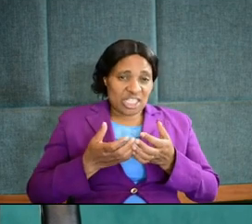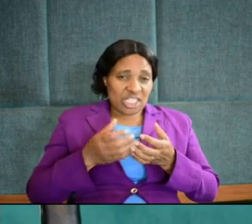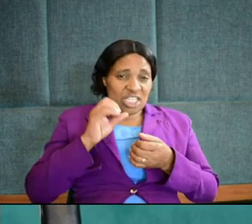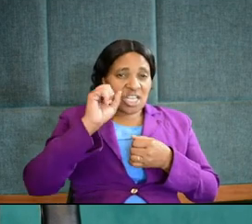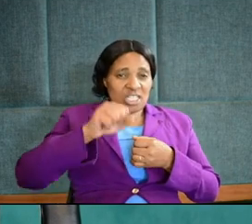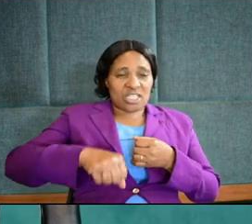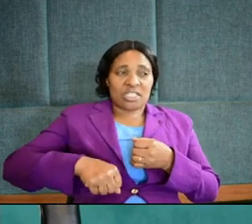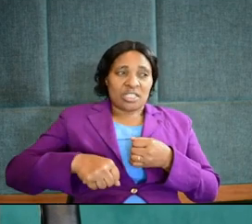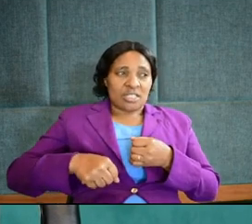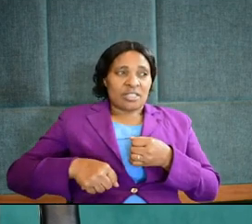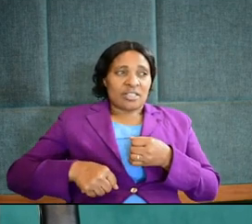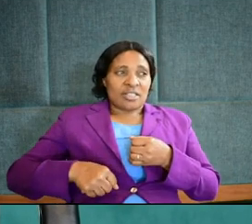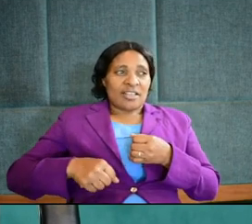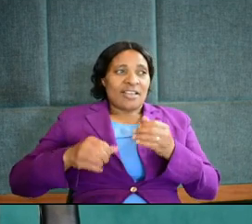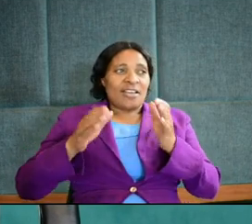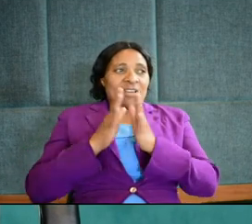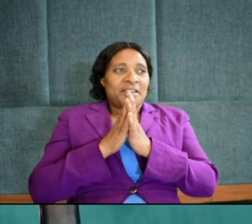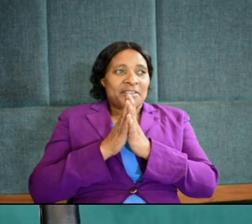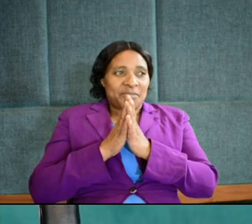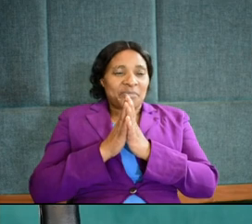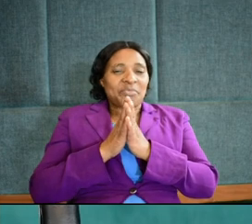Yes, and